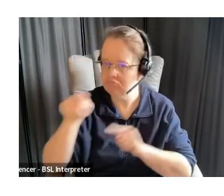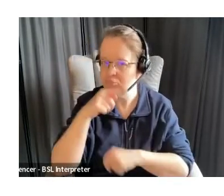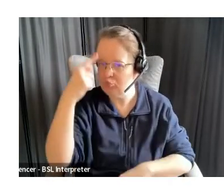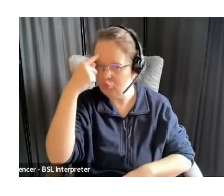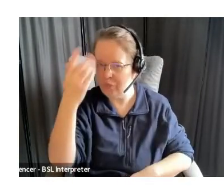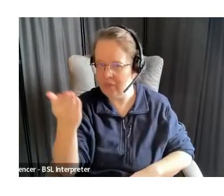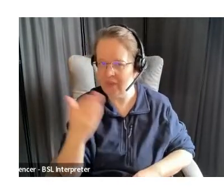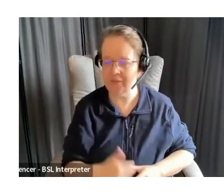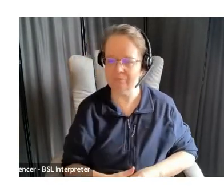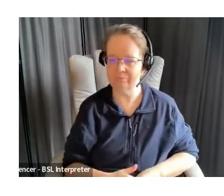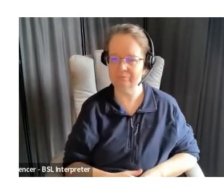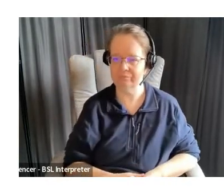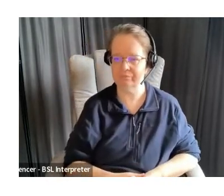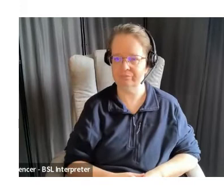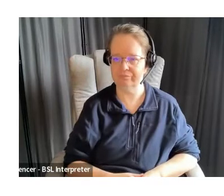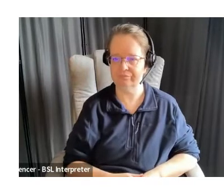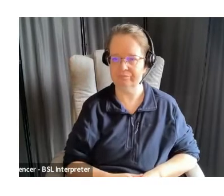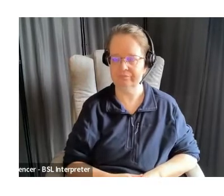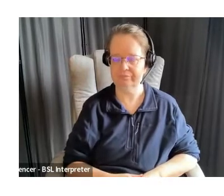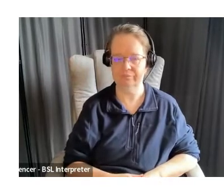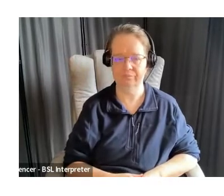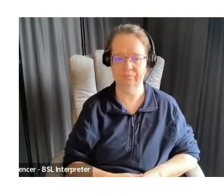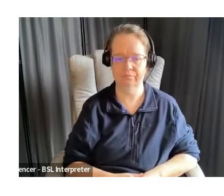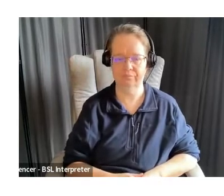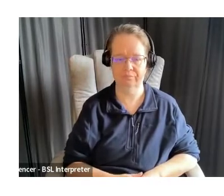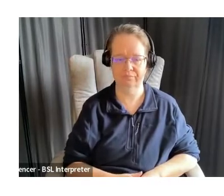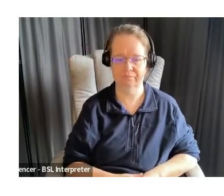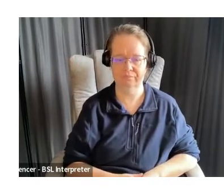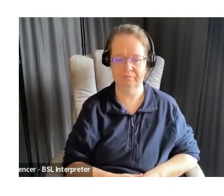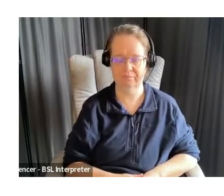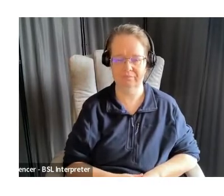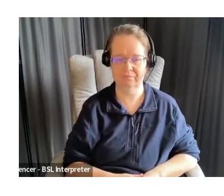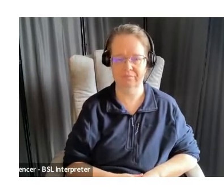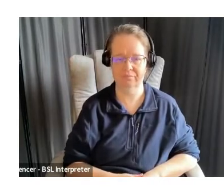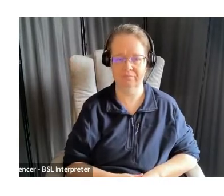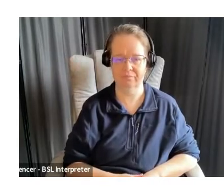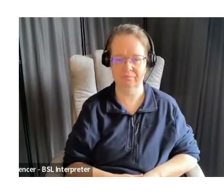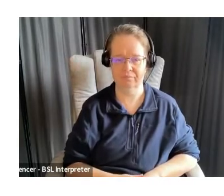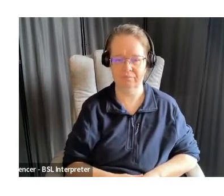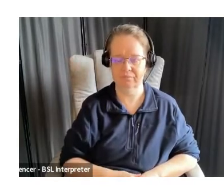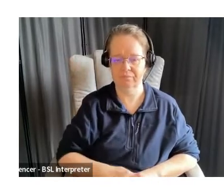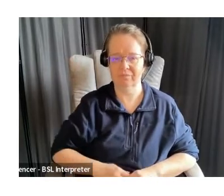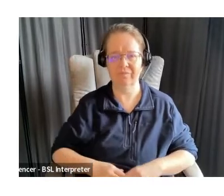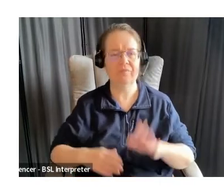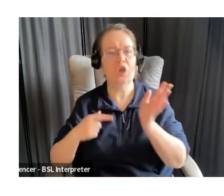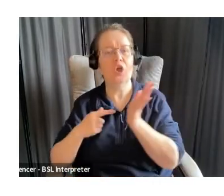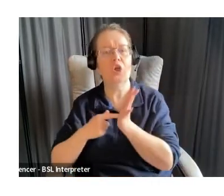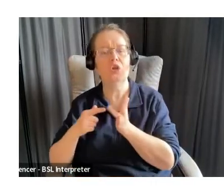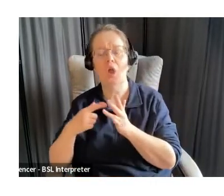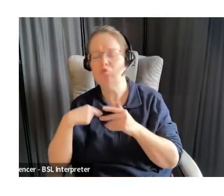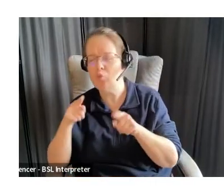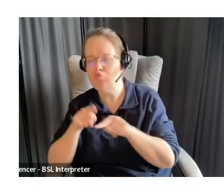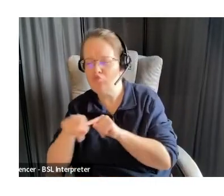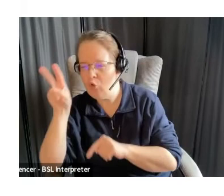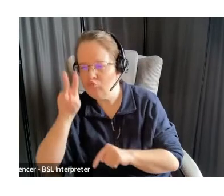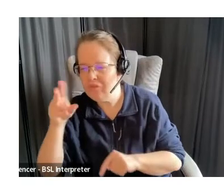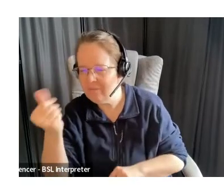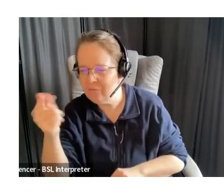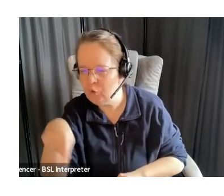one? Please feel free to enter in to the chat box. So what else are people saying here? I'm going to just try and read out a